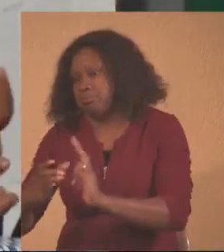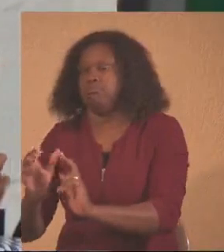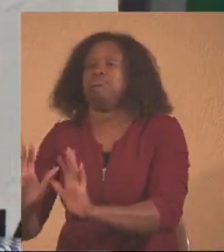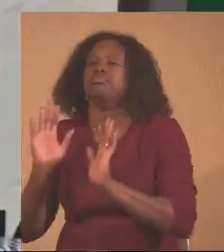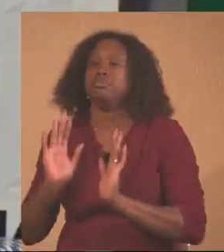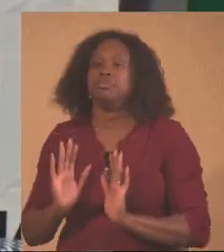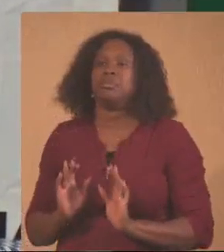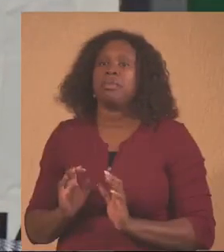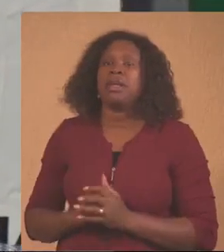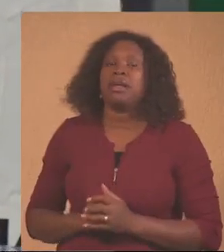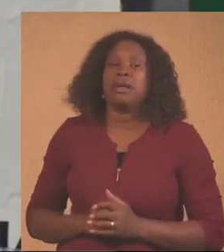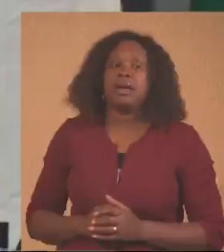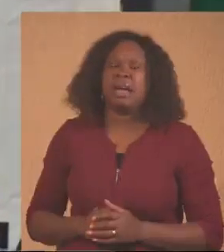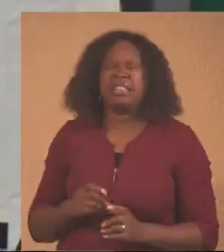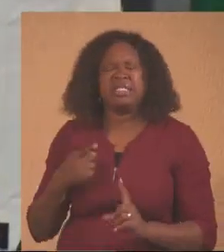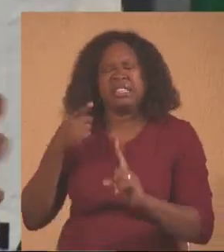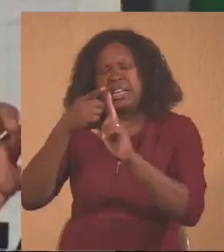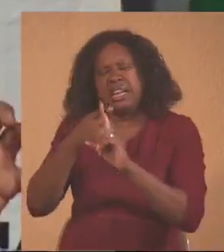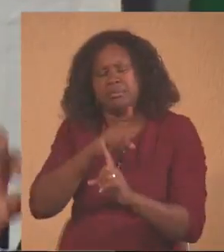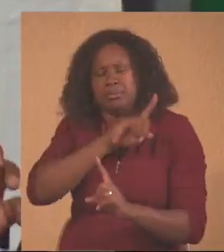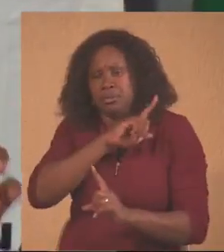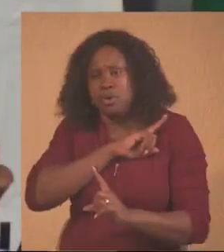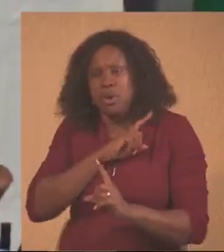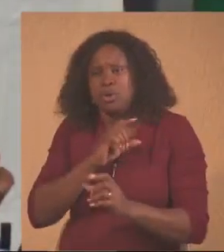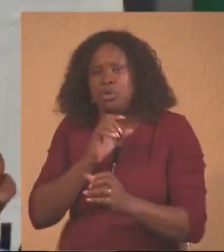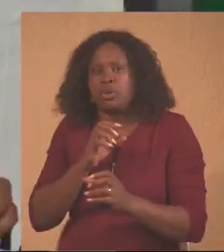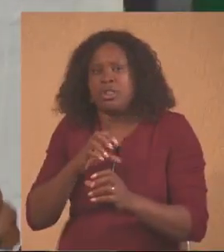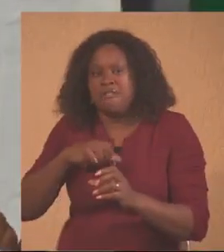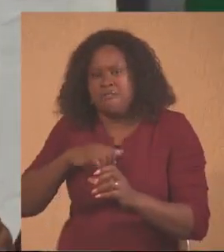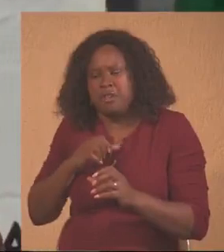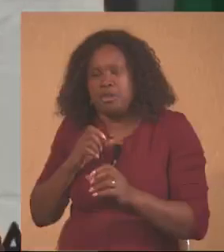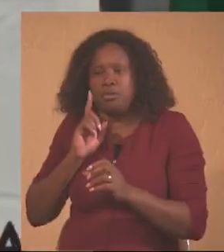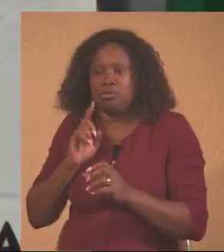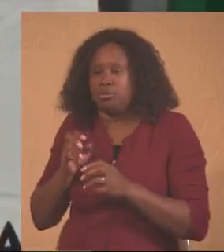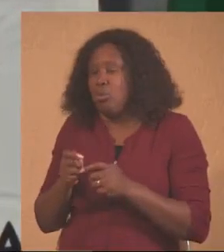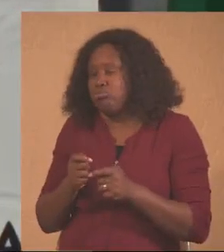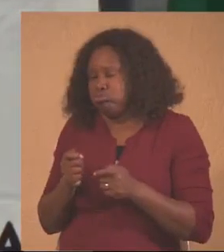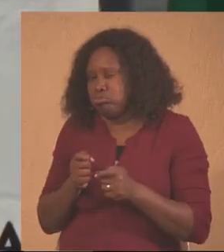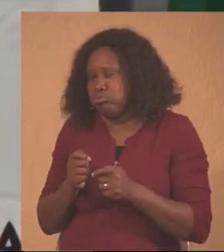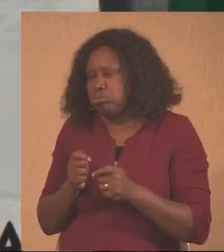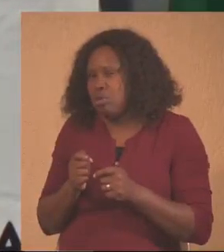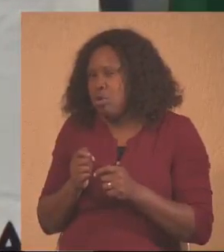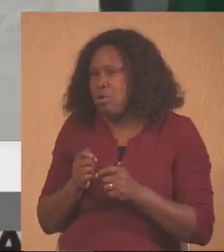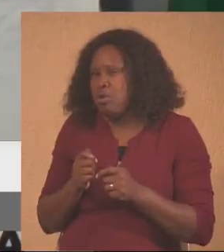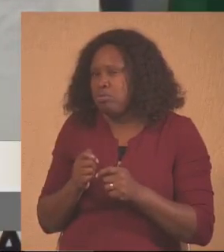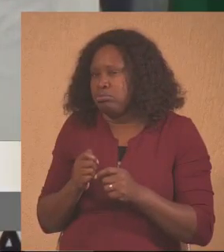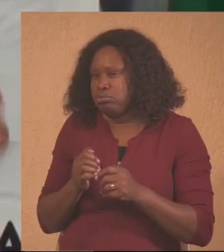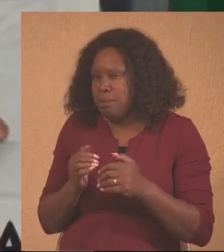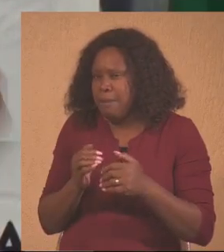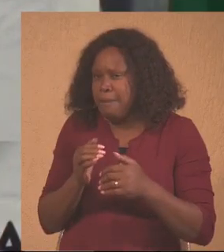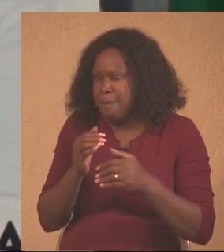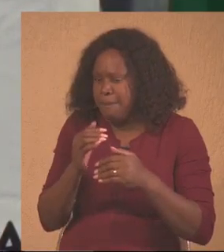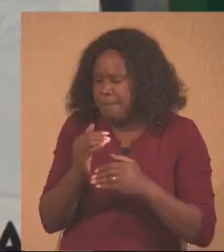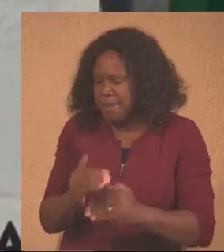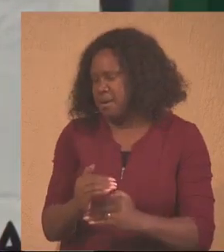contain the infection. And it is something that needs to be taken with all seriousness, that we